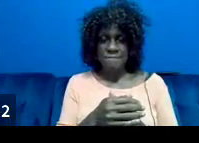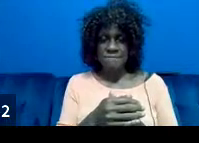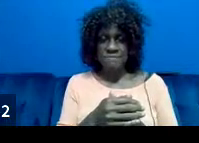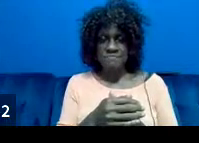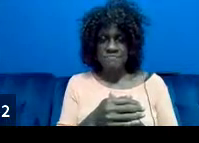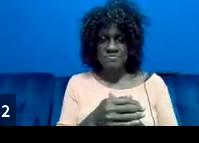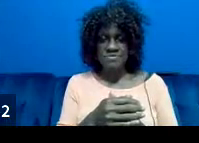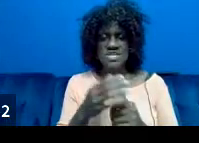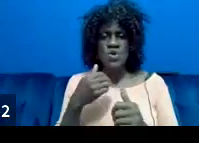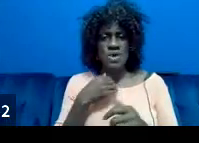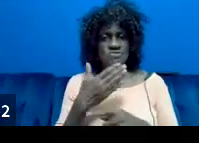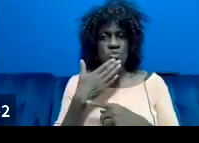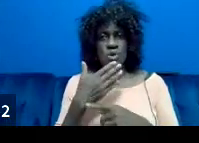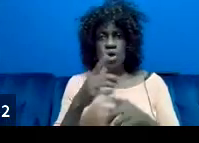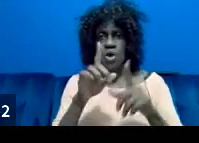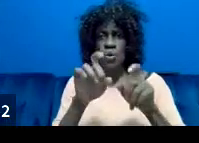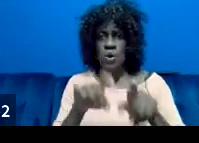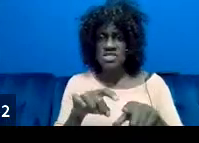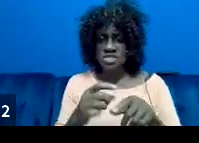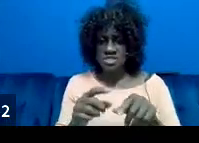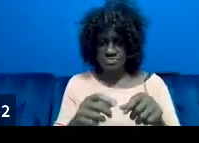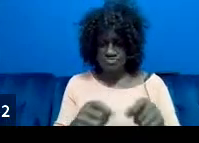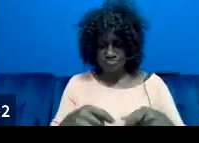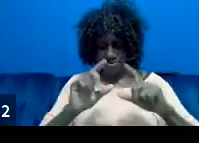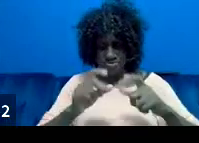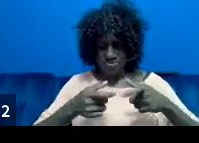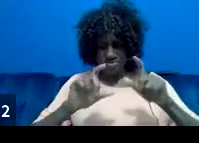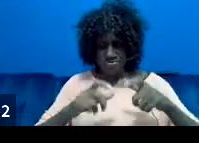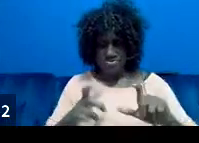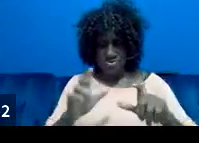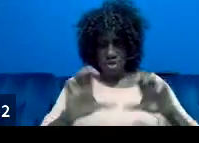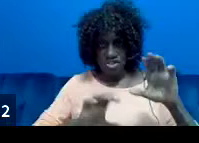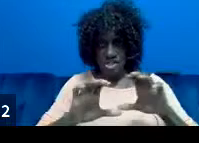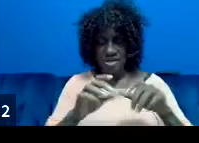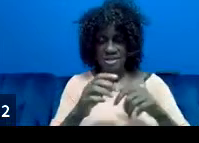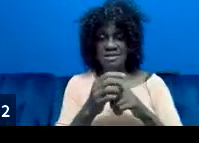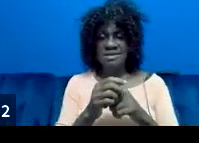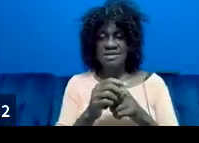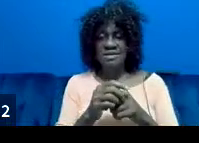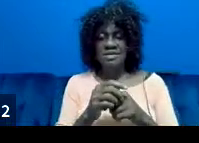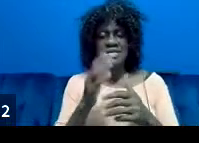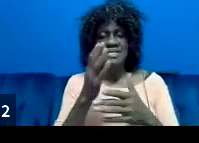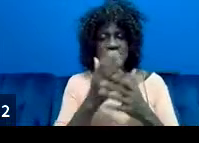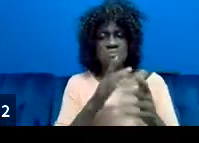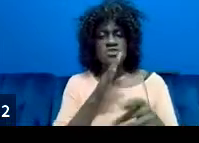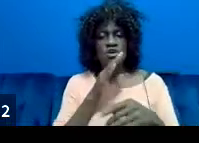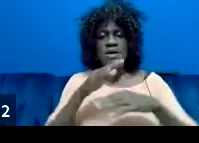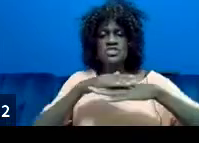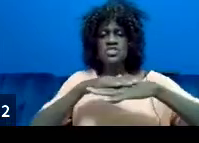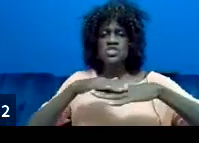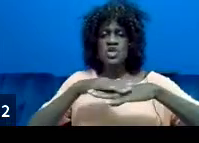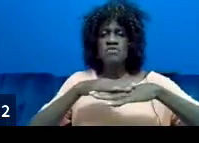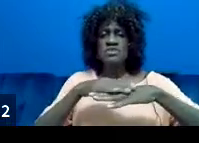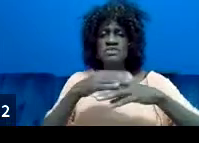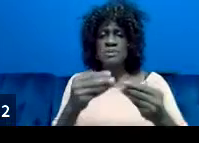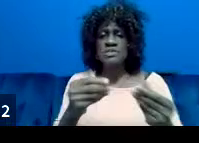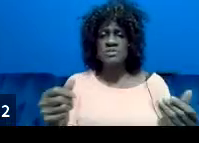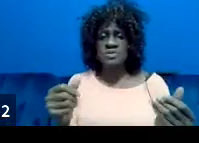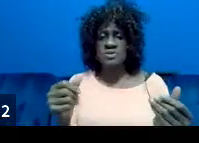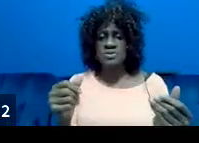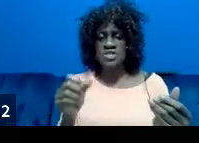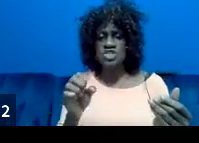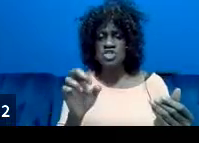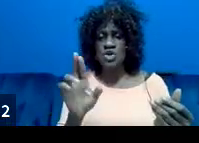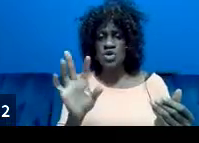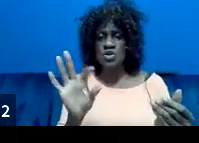We had a lot of really good questions come in, and a lot of them surround surface materials. And what's